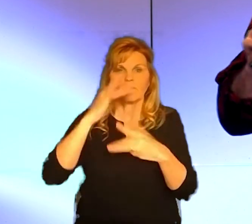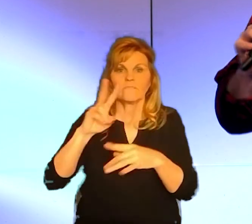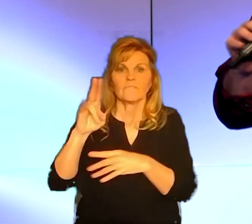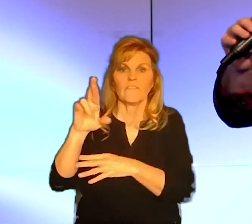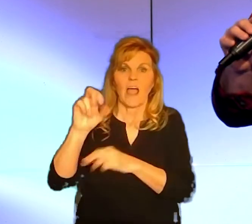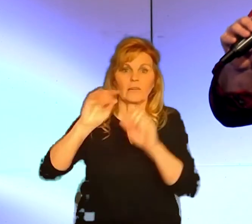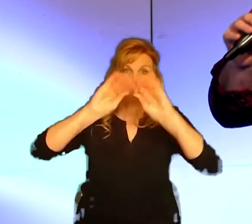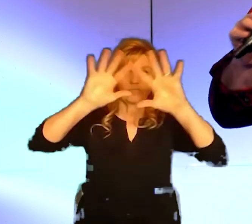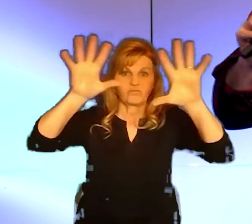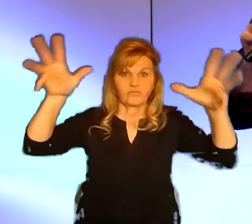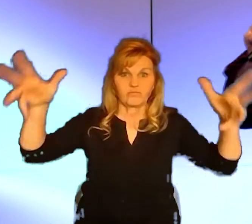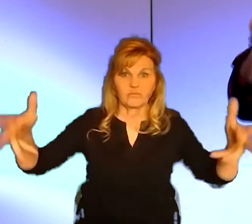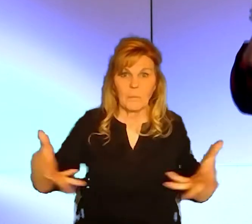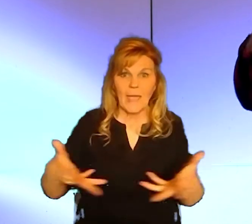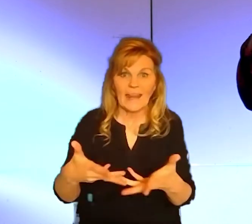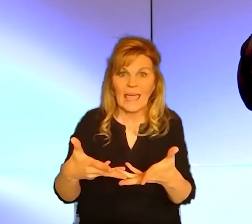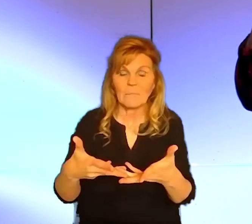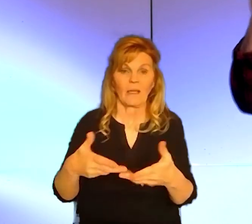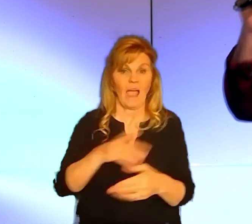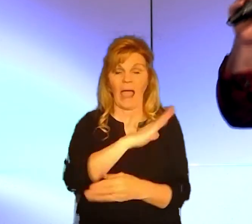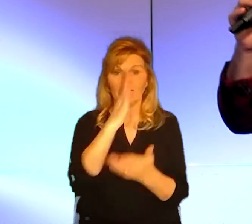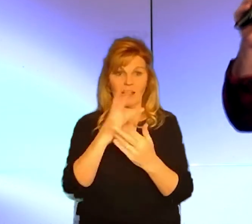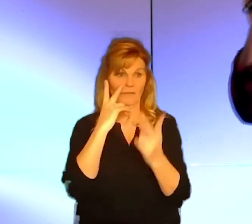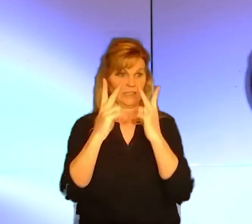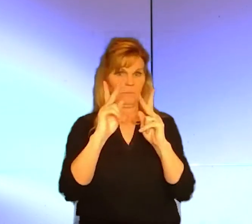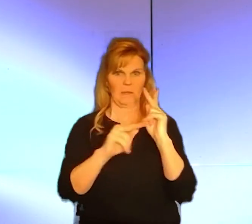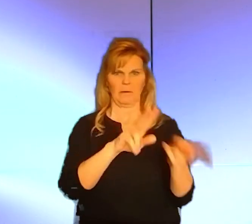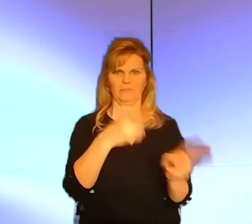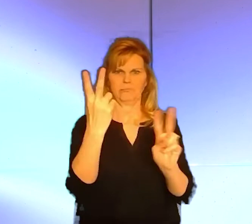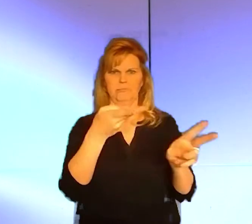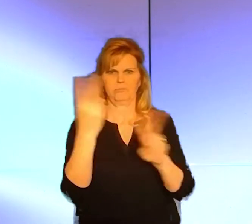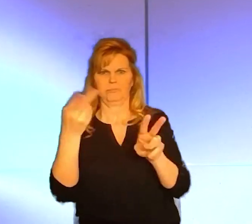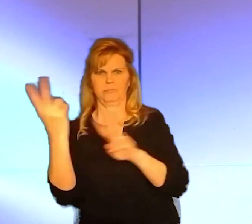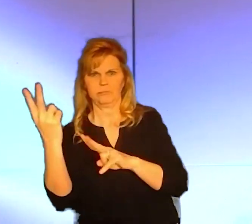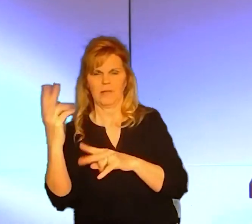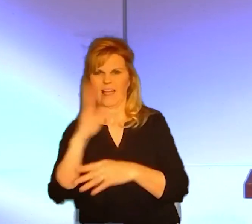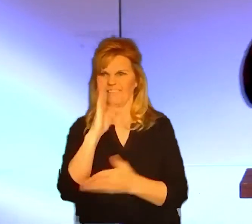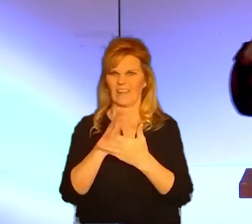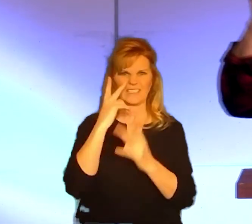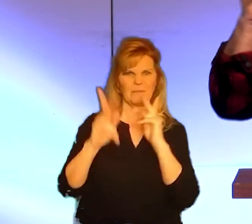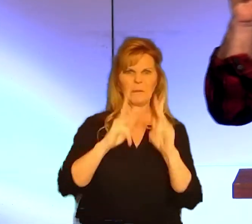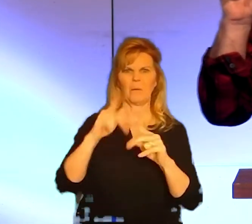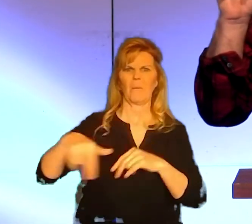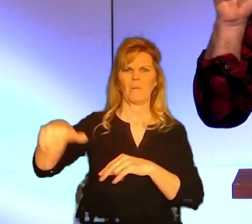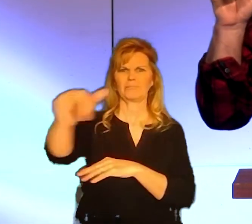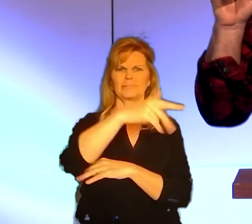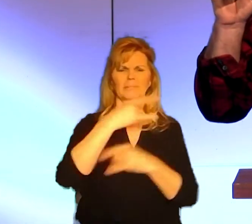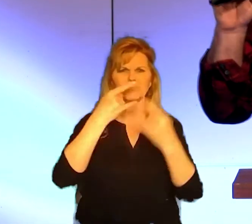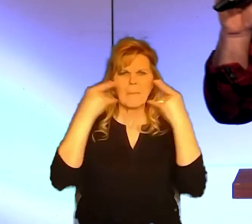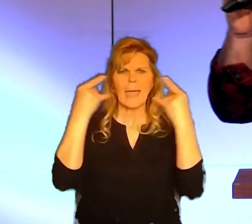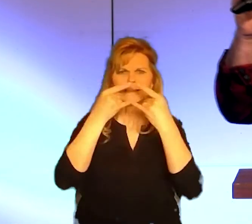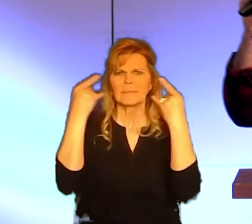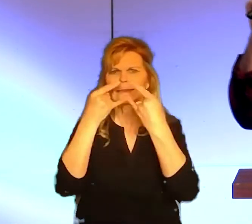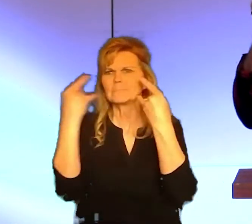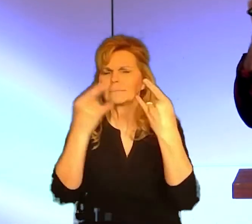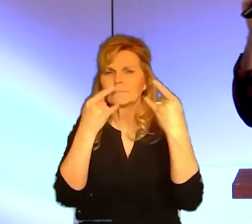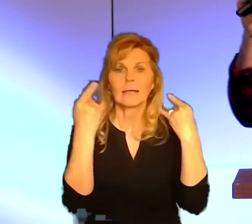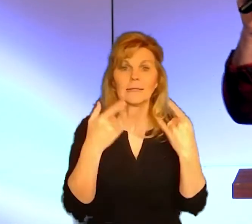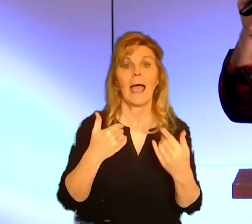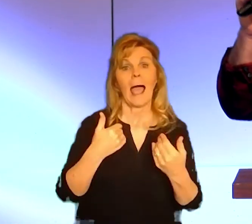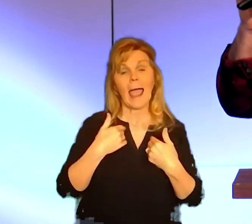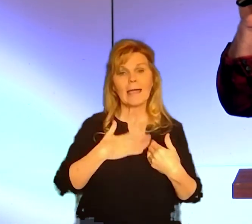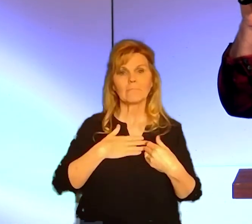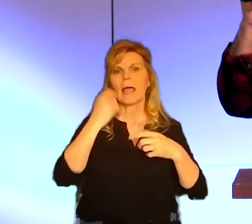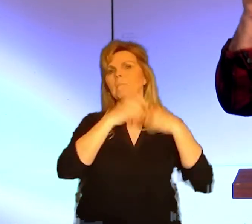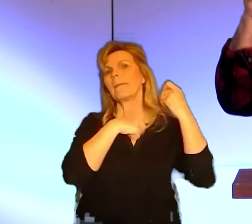thousands of people get sick. I've never seen people walk around with masks on their face. I got my